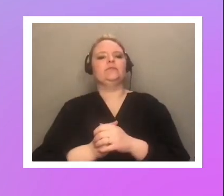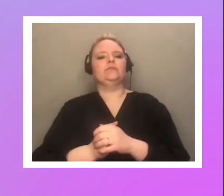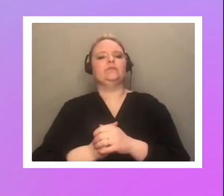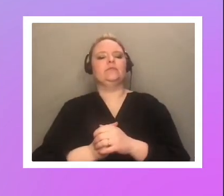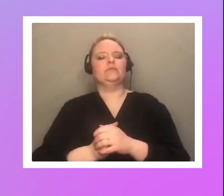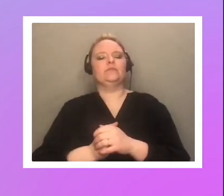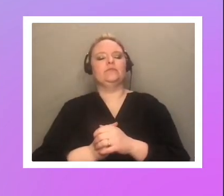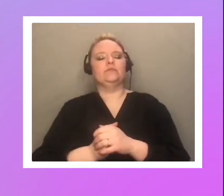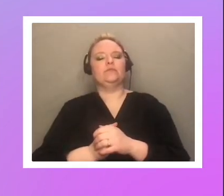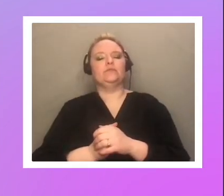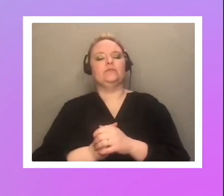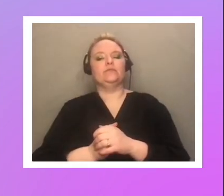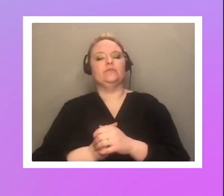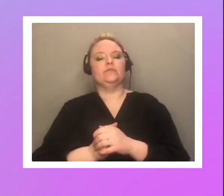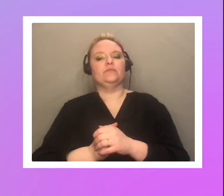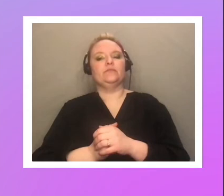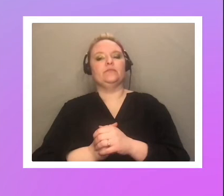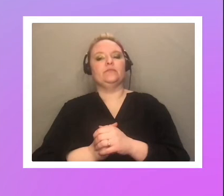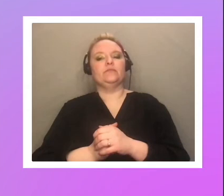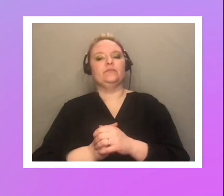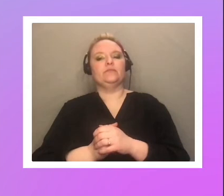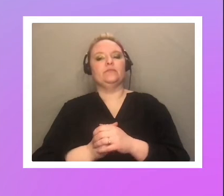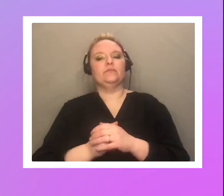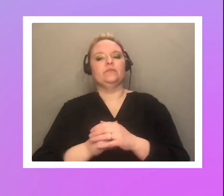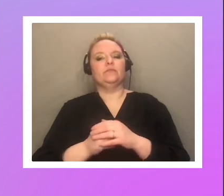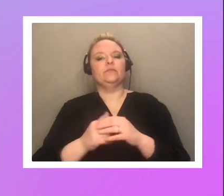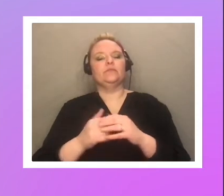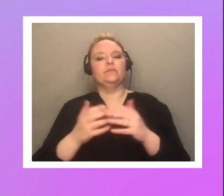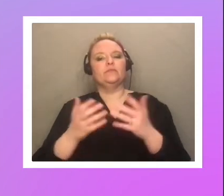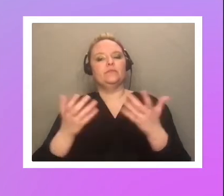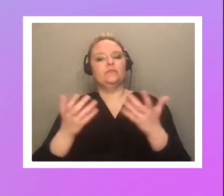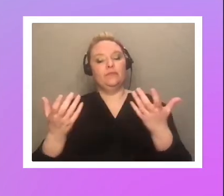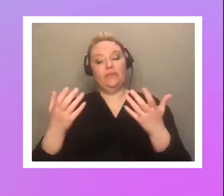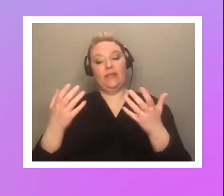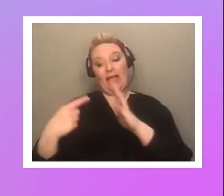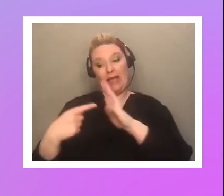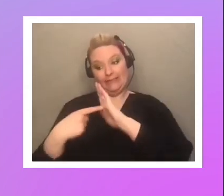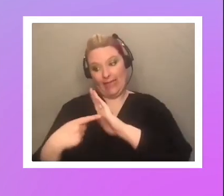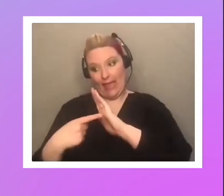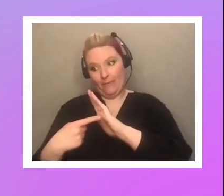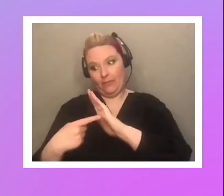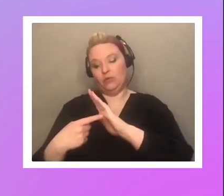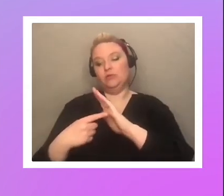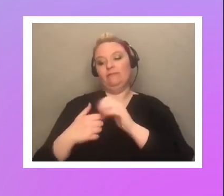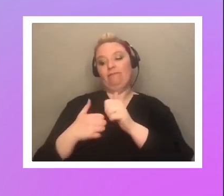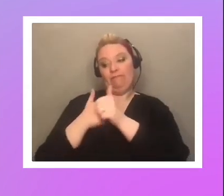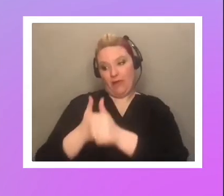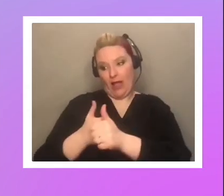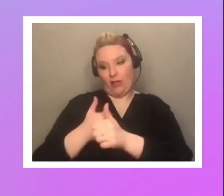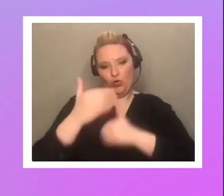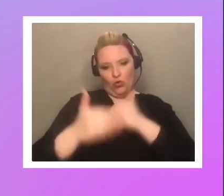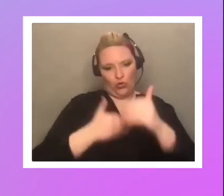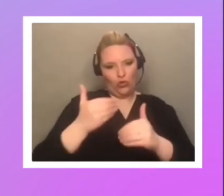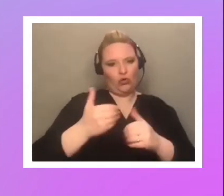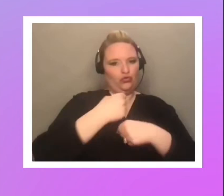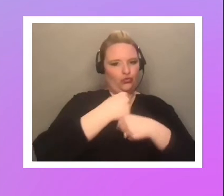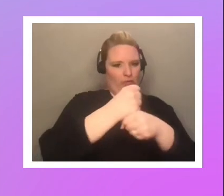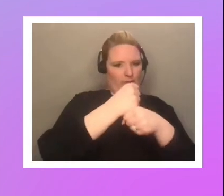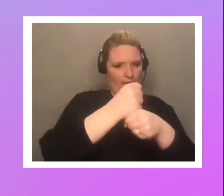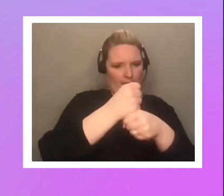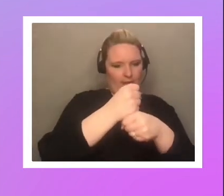you can build them up based on those examples. Either way, you want to make sure that